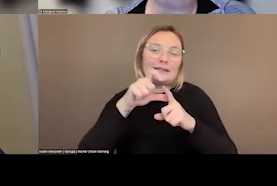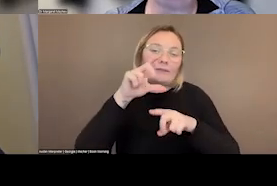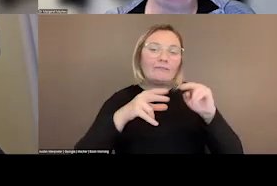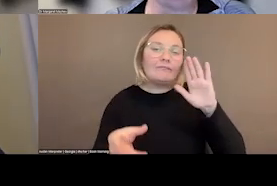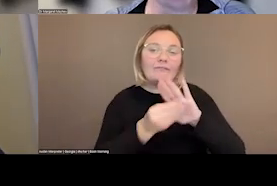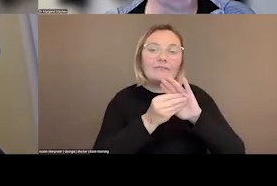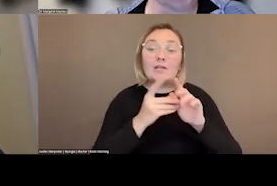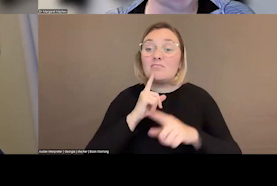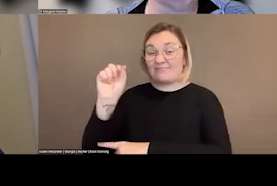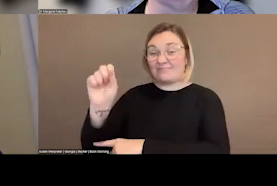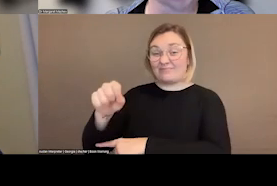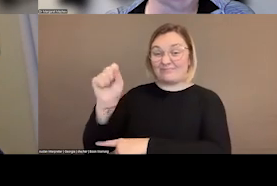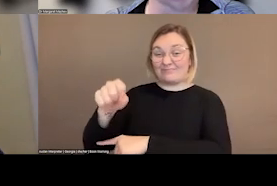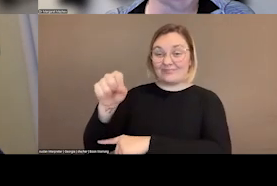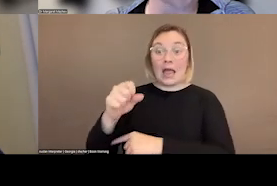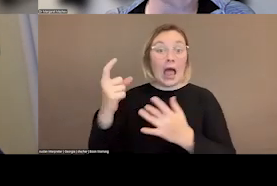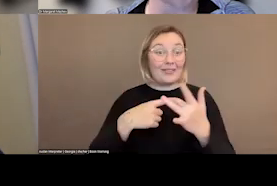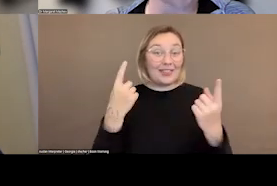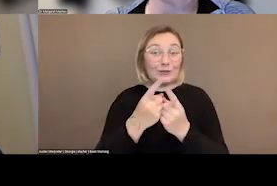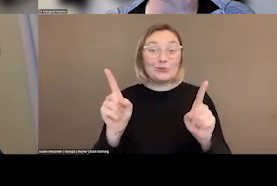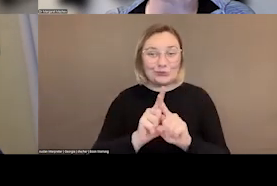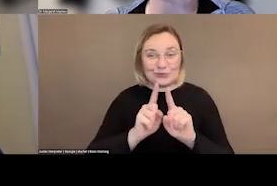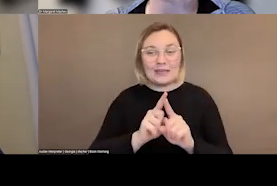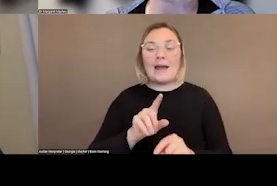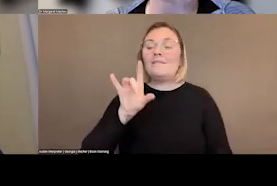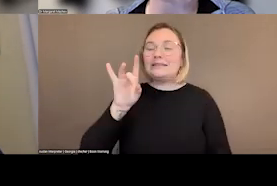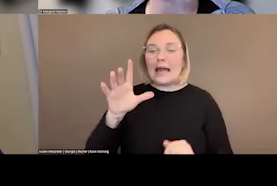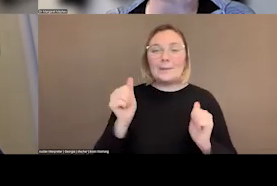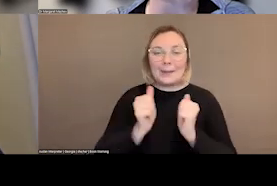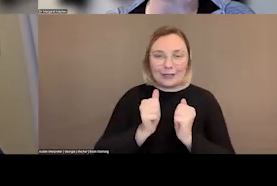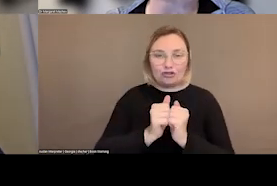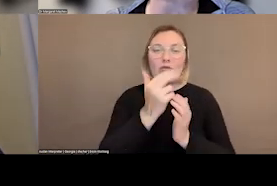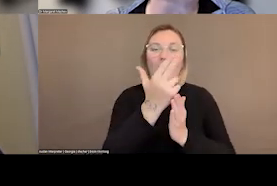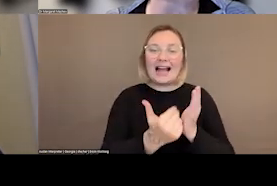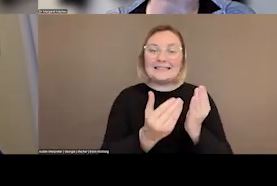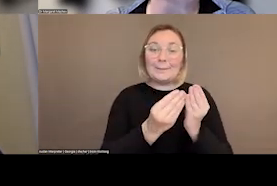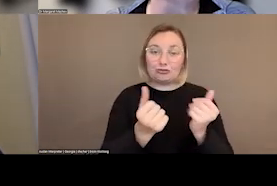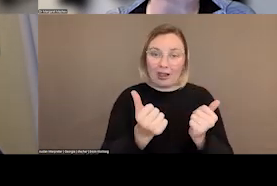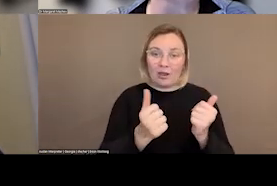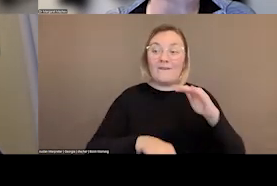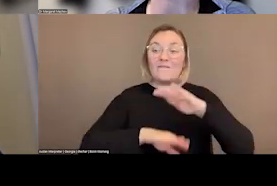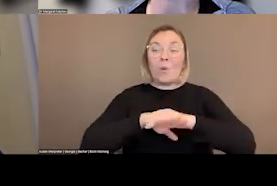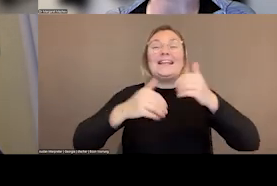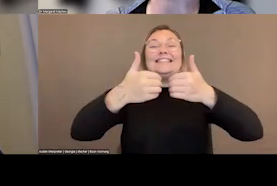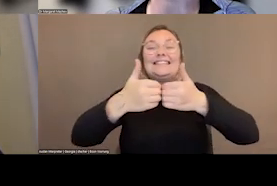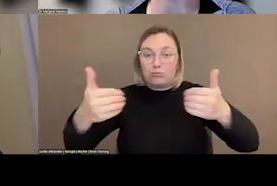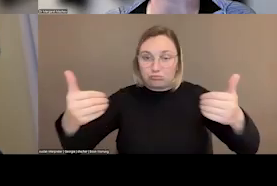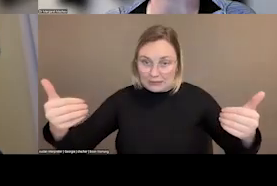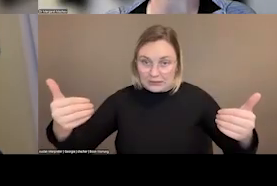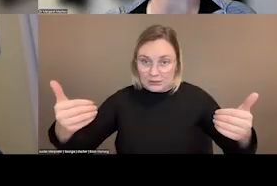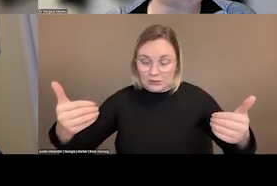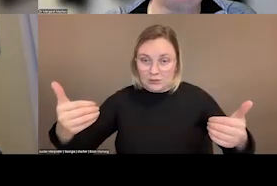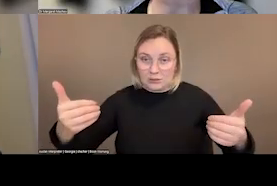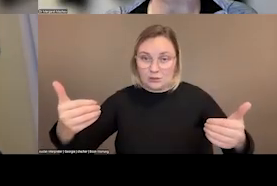Yeah. Yeah. So that's the other thing. So the 10 pages of artistic material is completely separate to